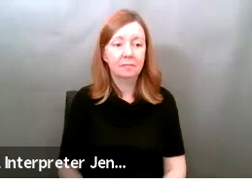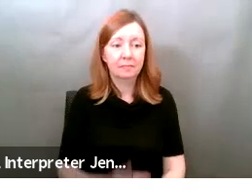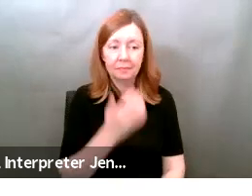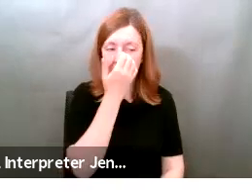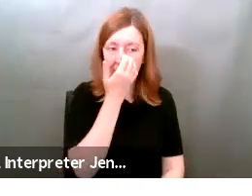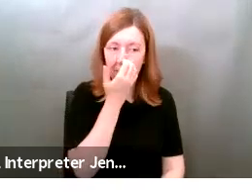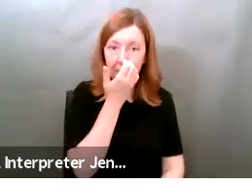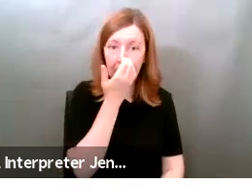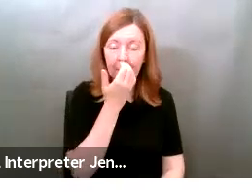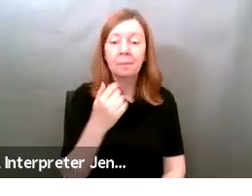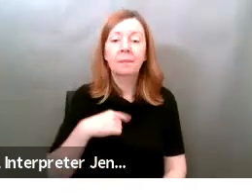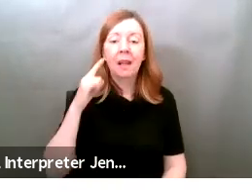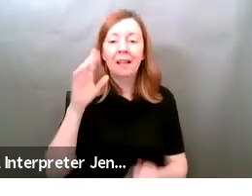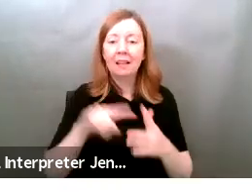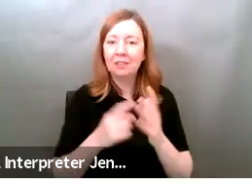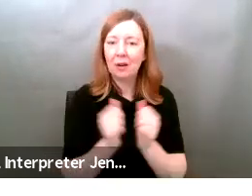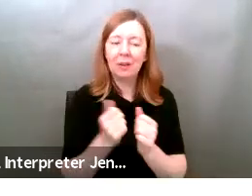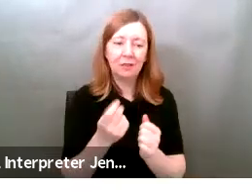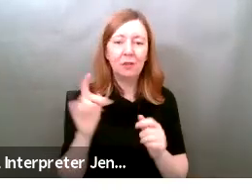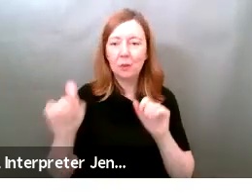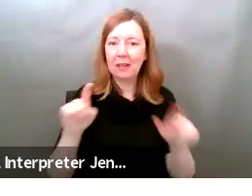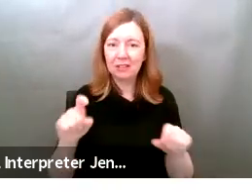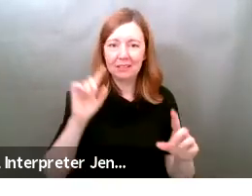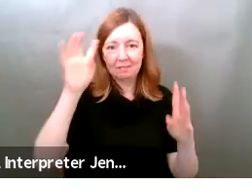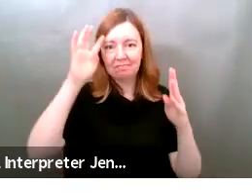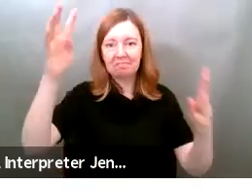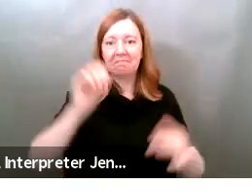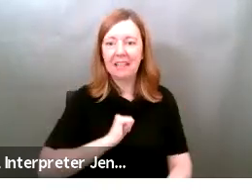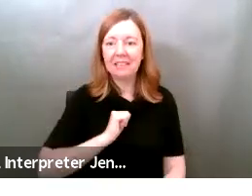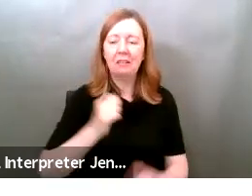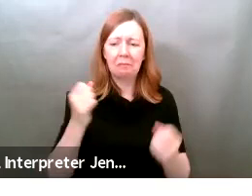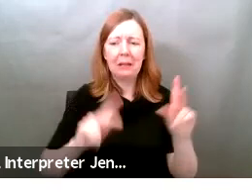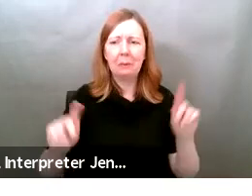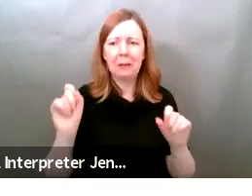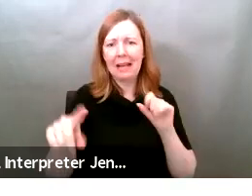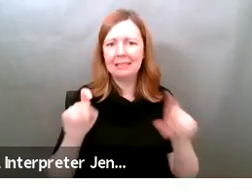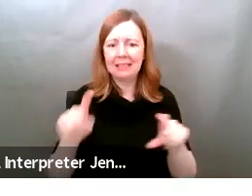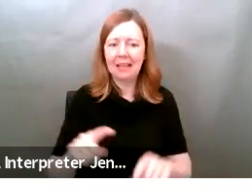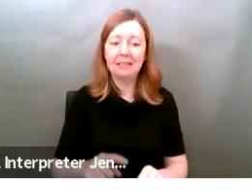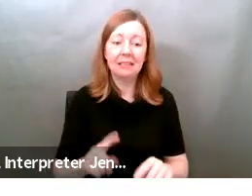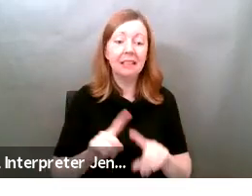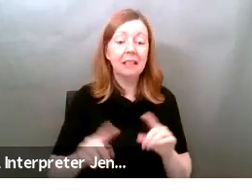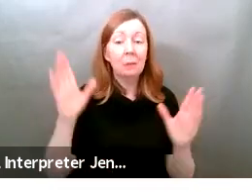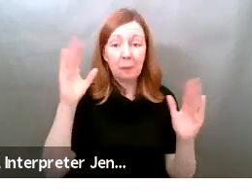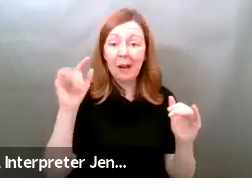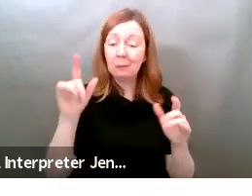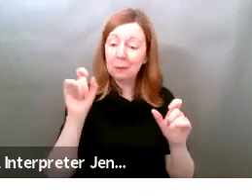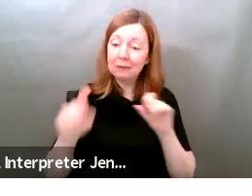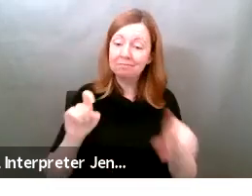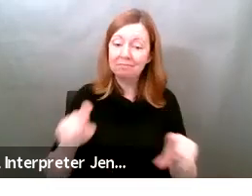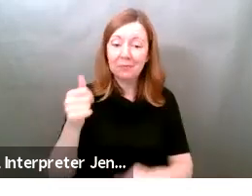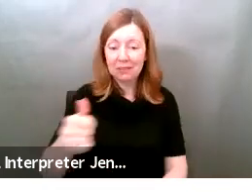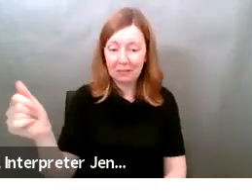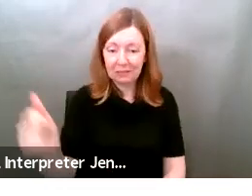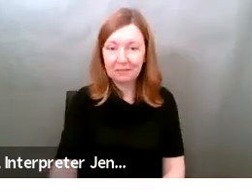So I thought I'd start us off with a few questions that I commonly get asked, but I hope that you'll start typing your questions into